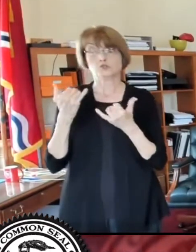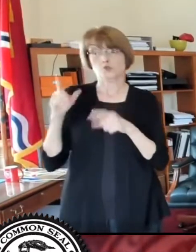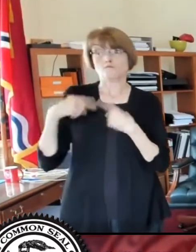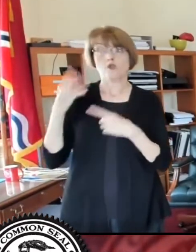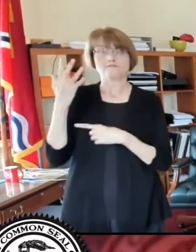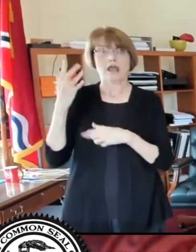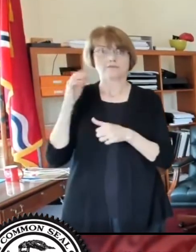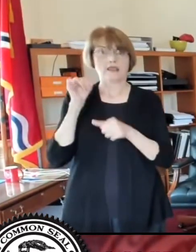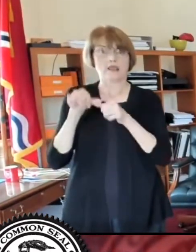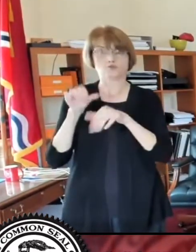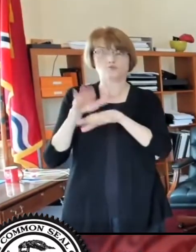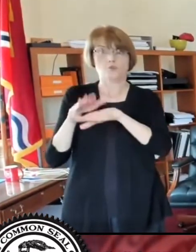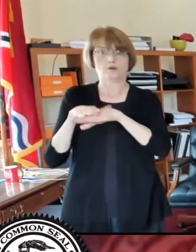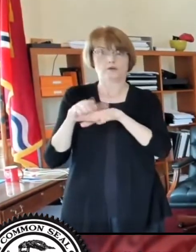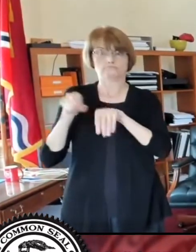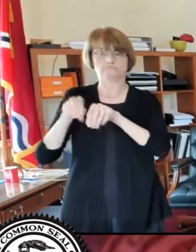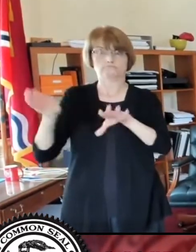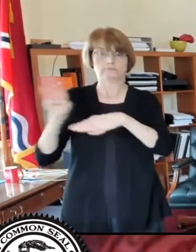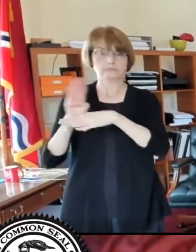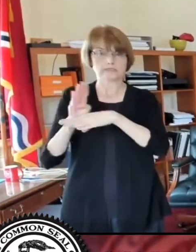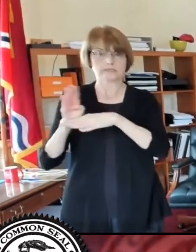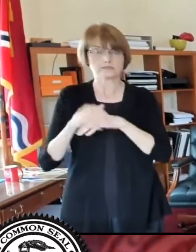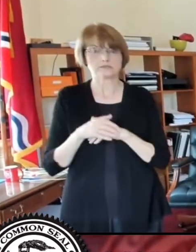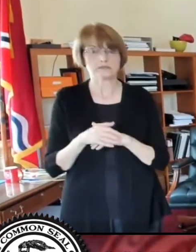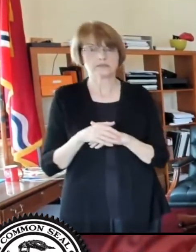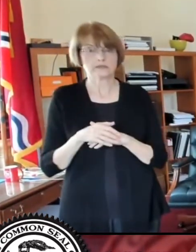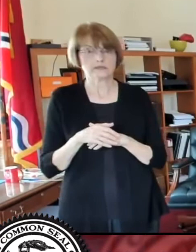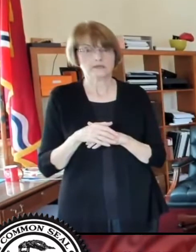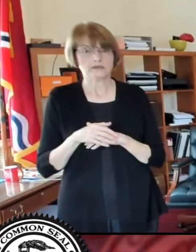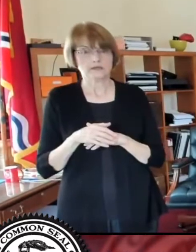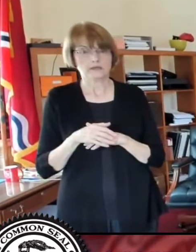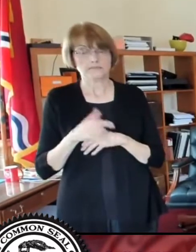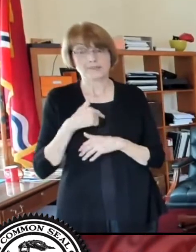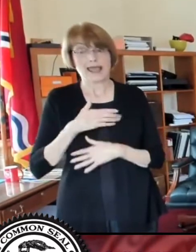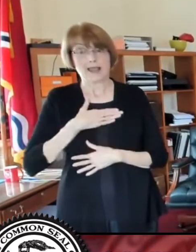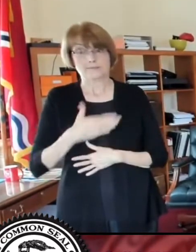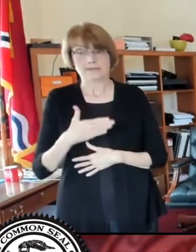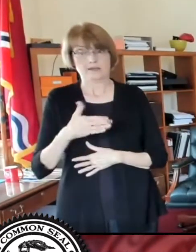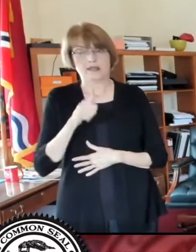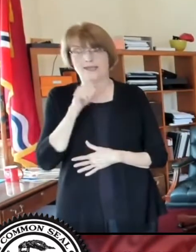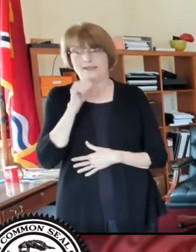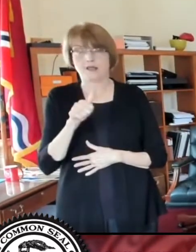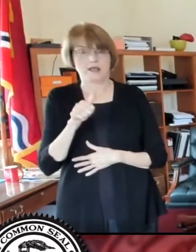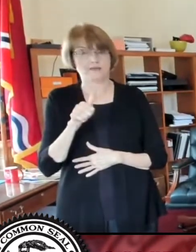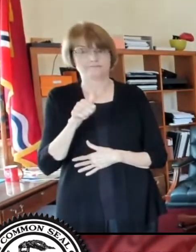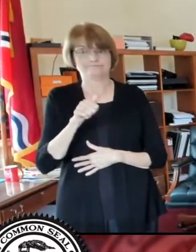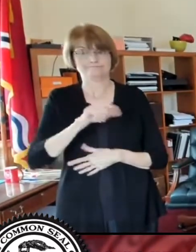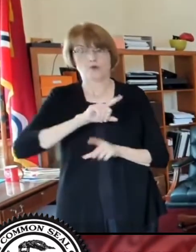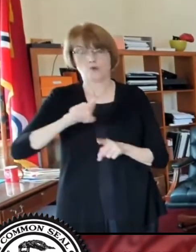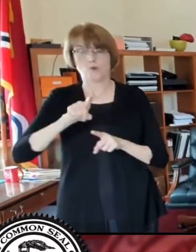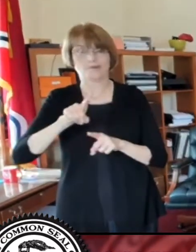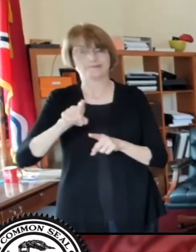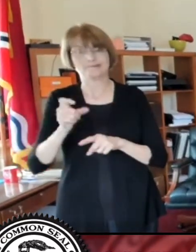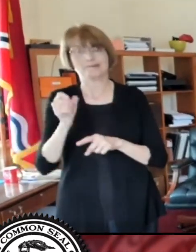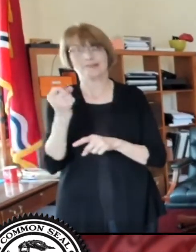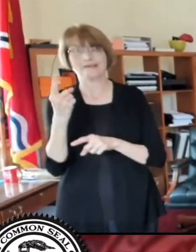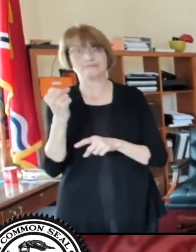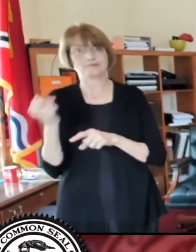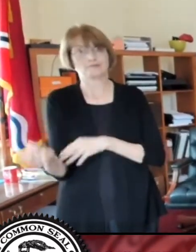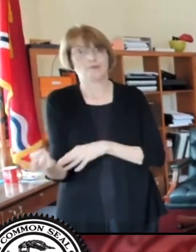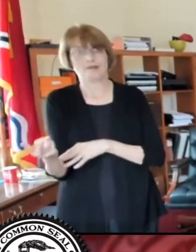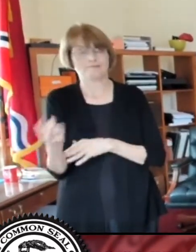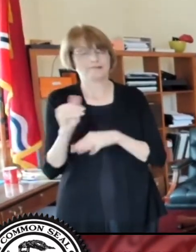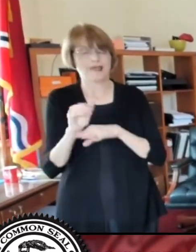So, the places that I've been now, I admit I'm not there late, I'm not there at 11 or 12 o'clock at